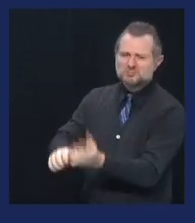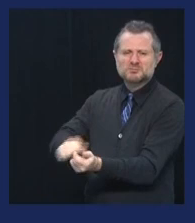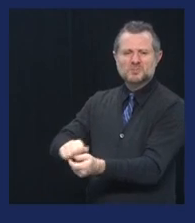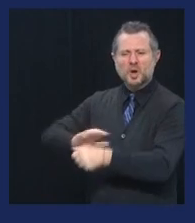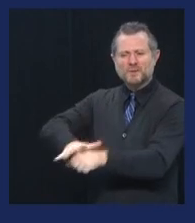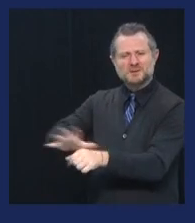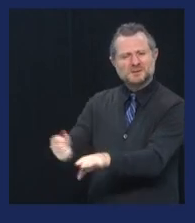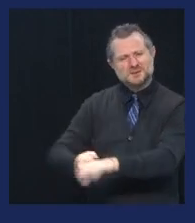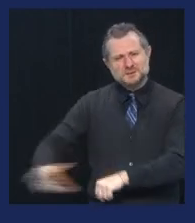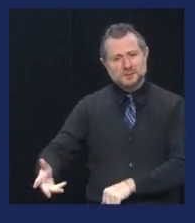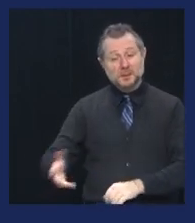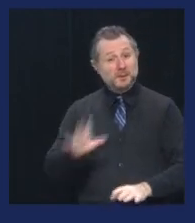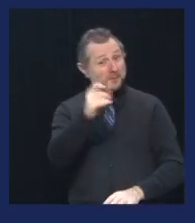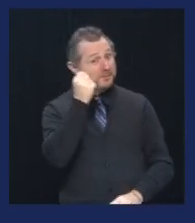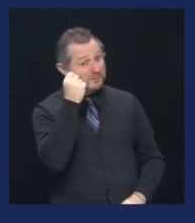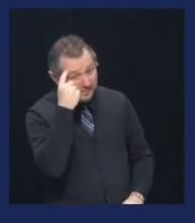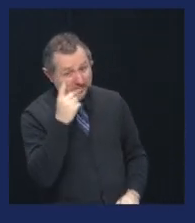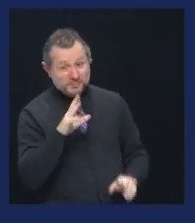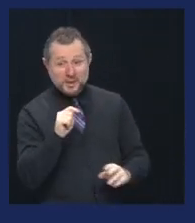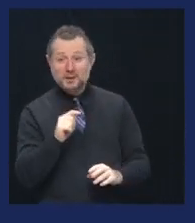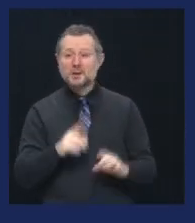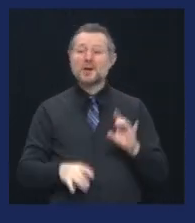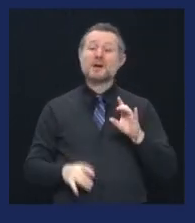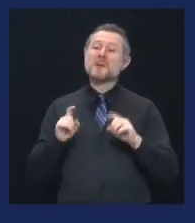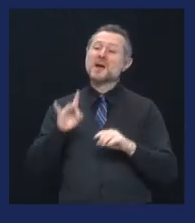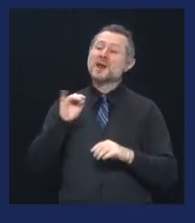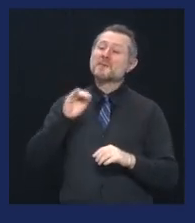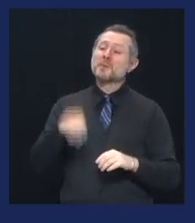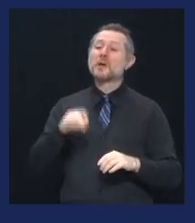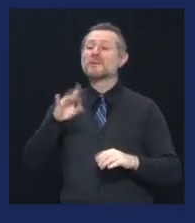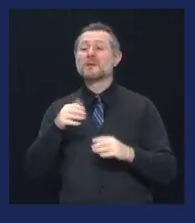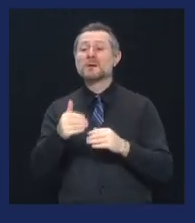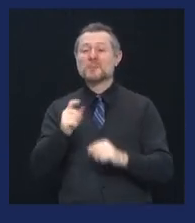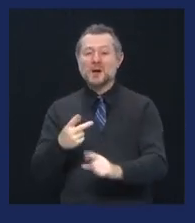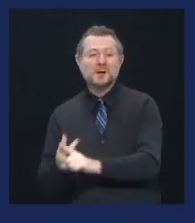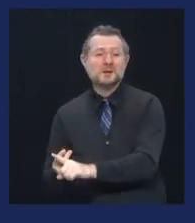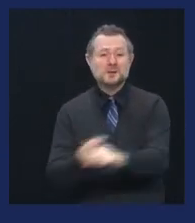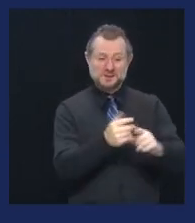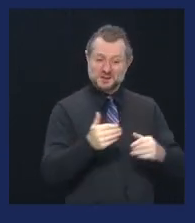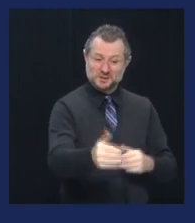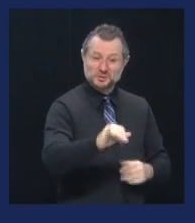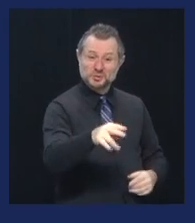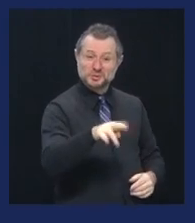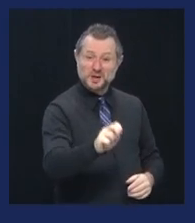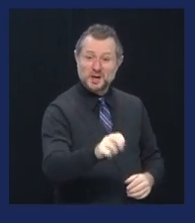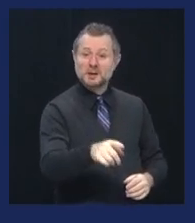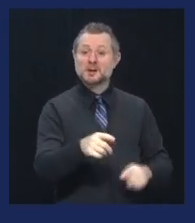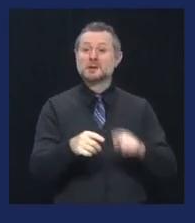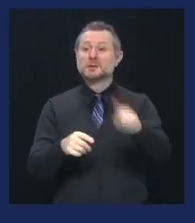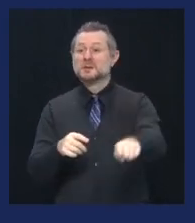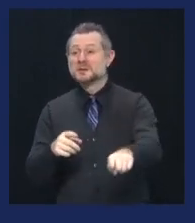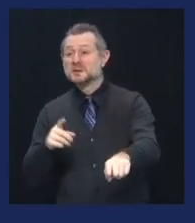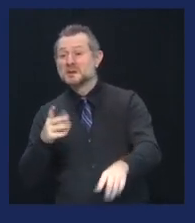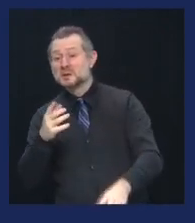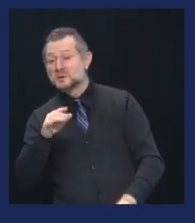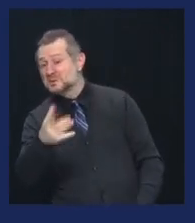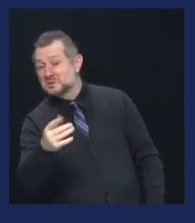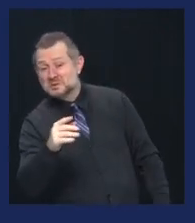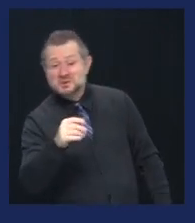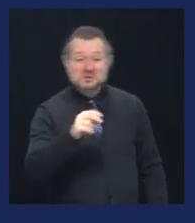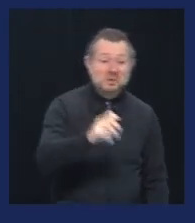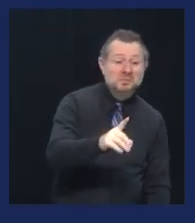December. If we float along, relying solely on the vaccine, the way many states are, we are looking